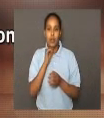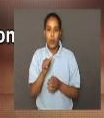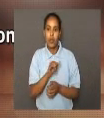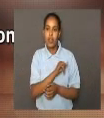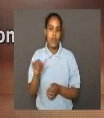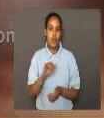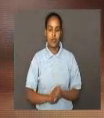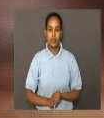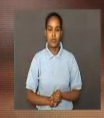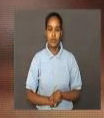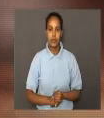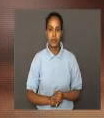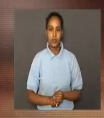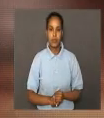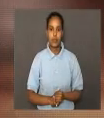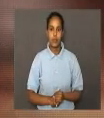uniform.